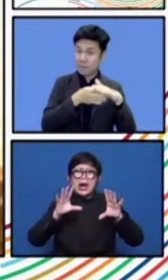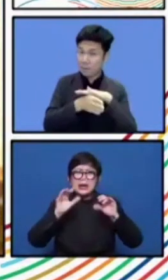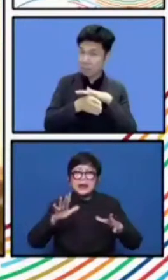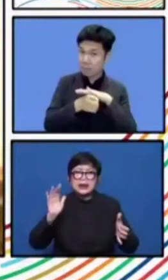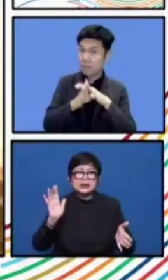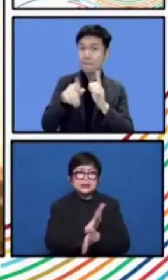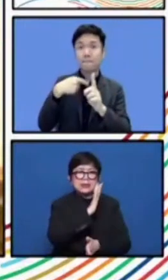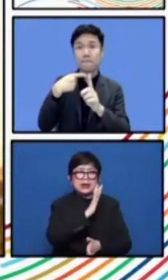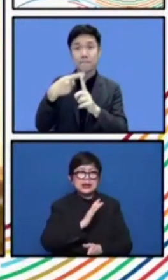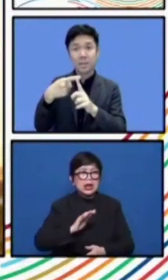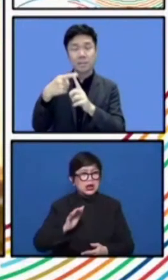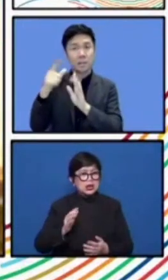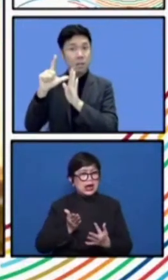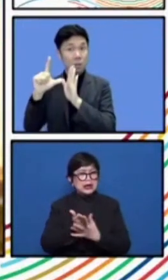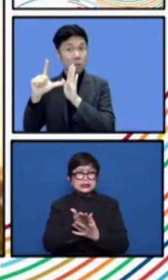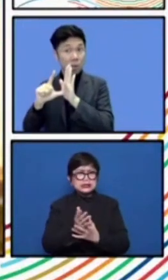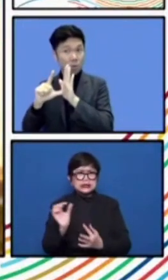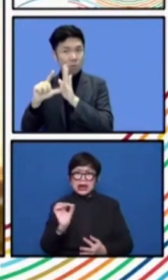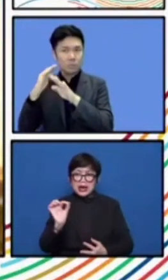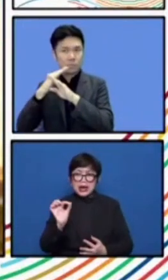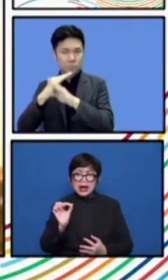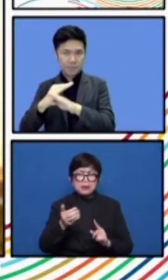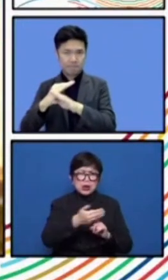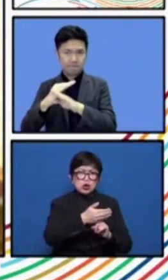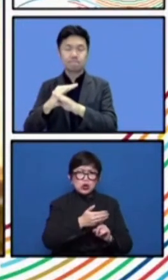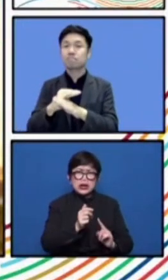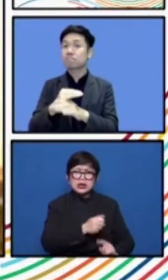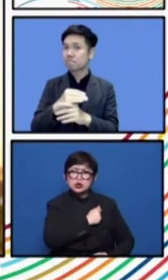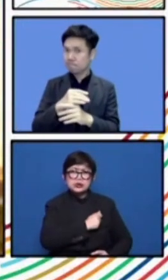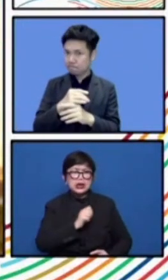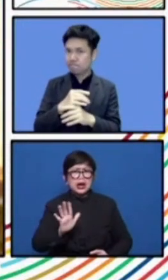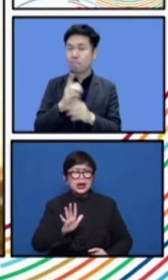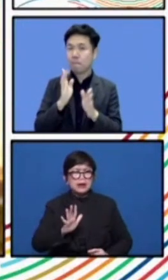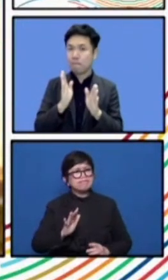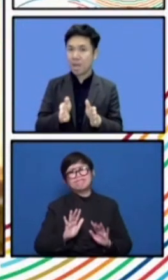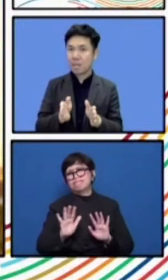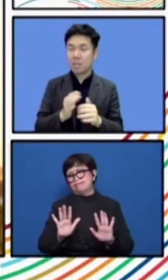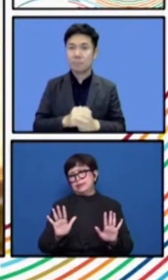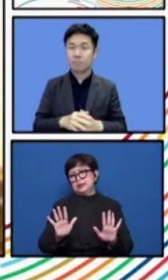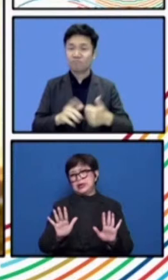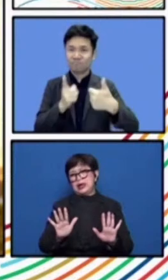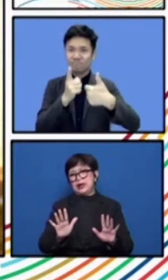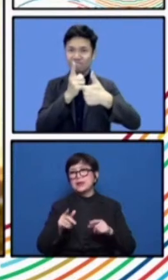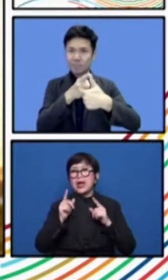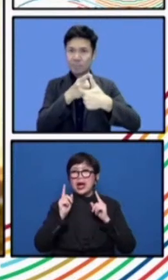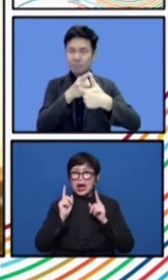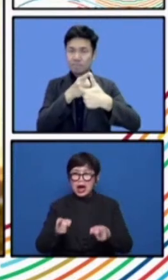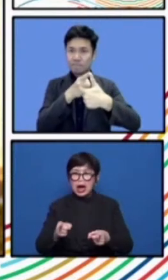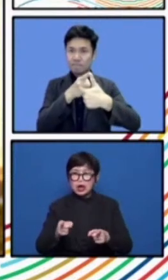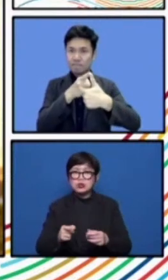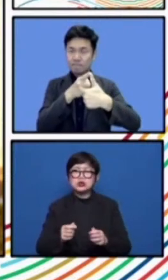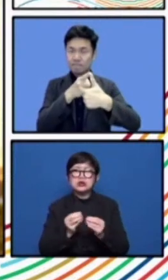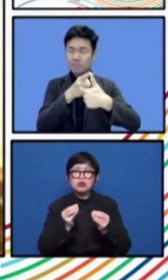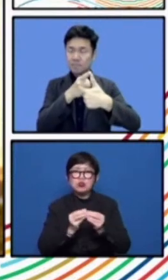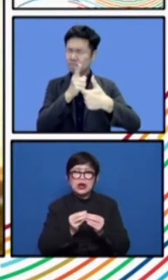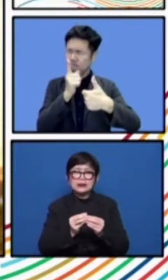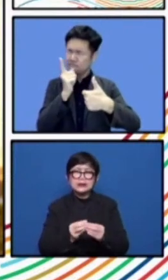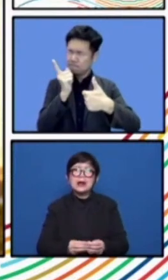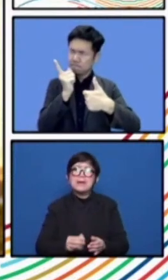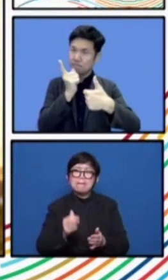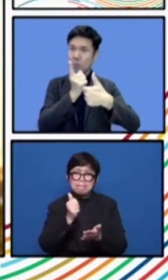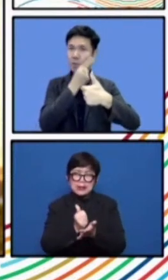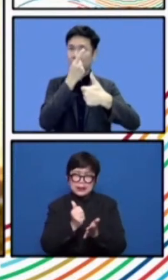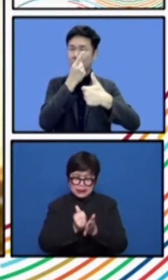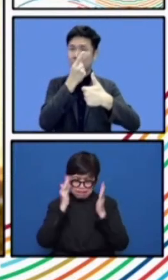probation so this should be priority number one in the past now and in the